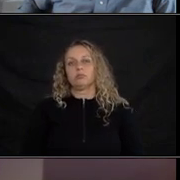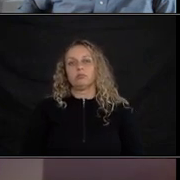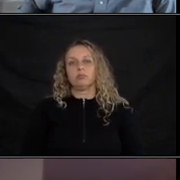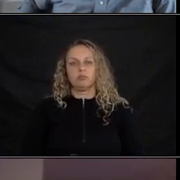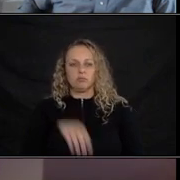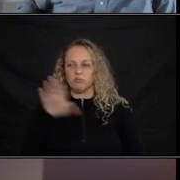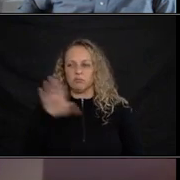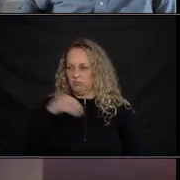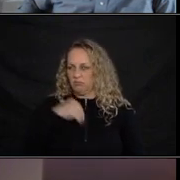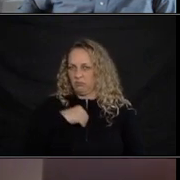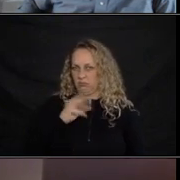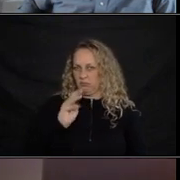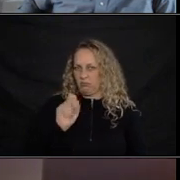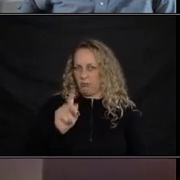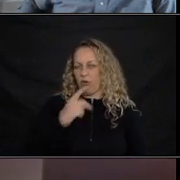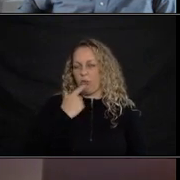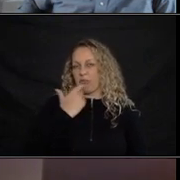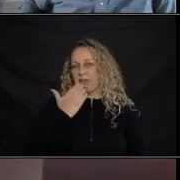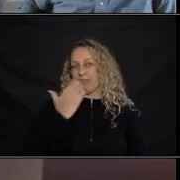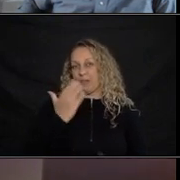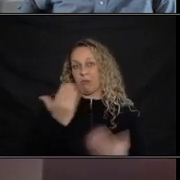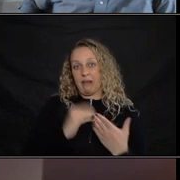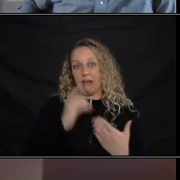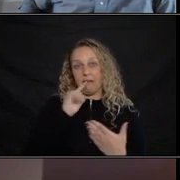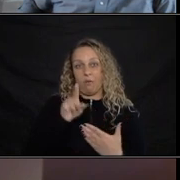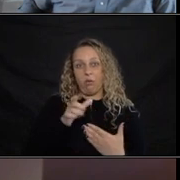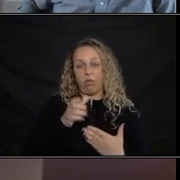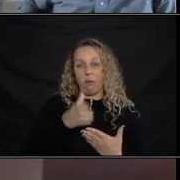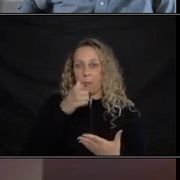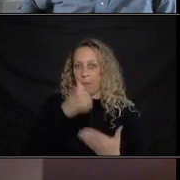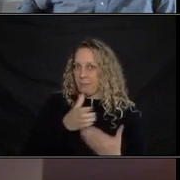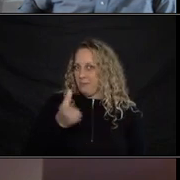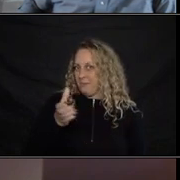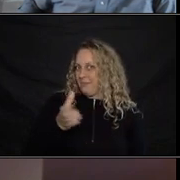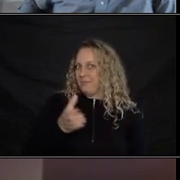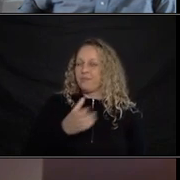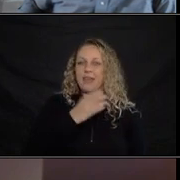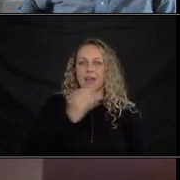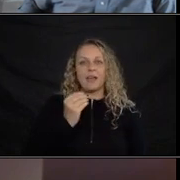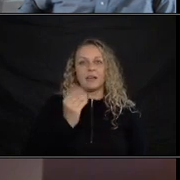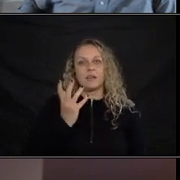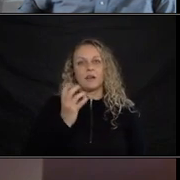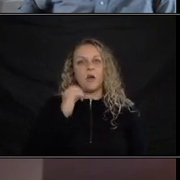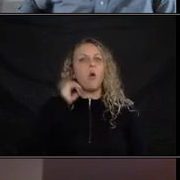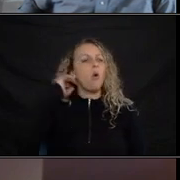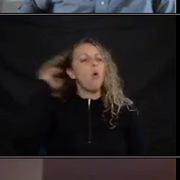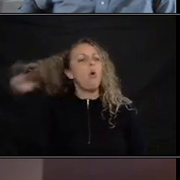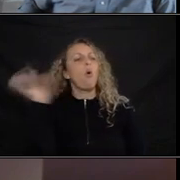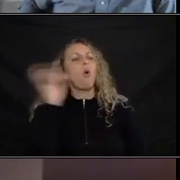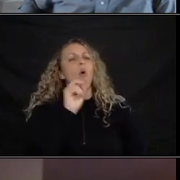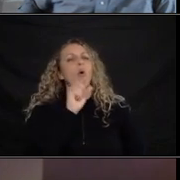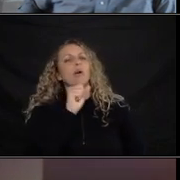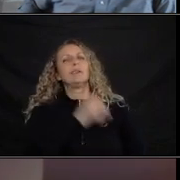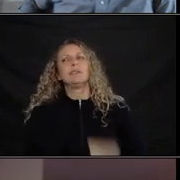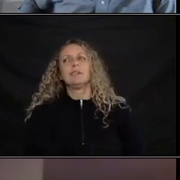Mark, I just want to thank you again for the cup. And done great.